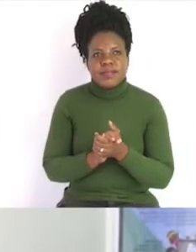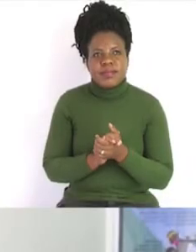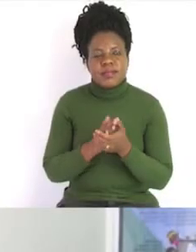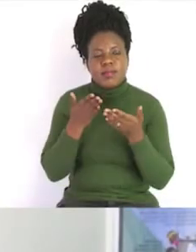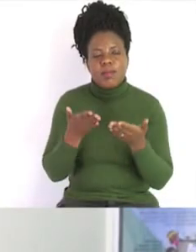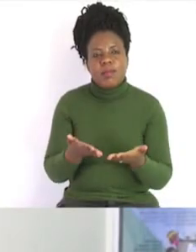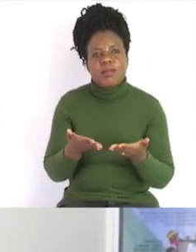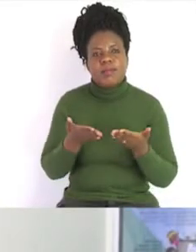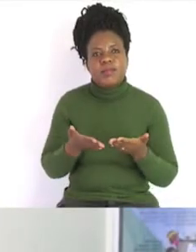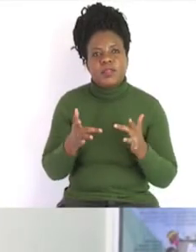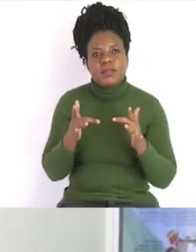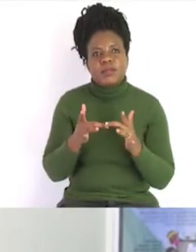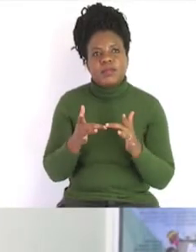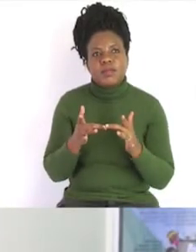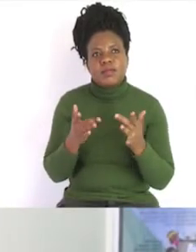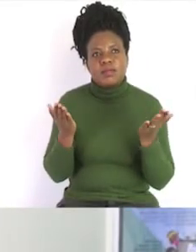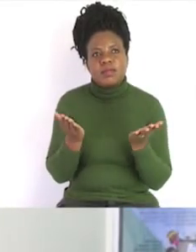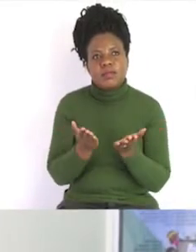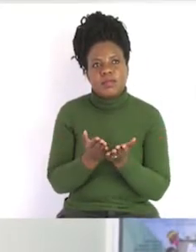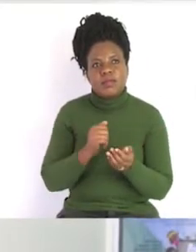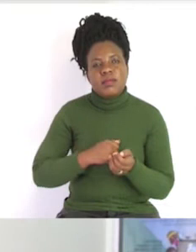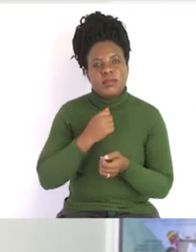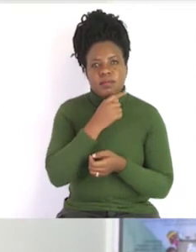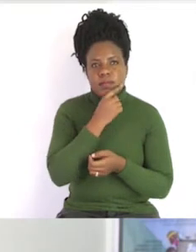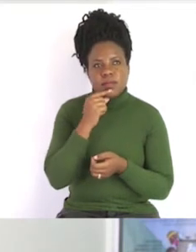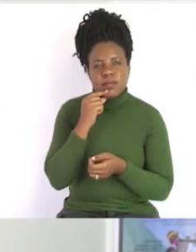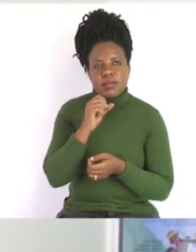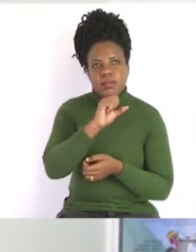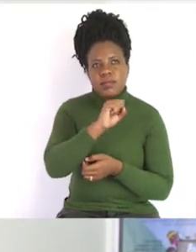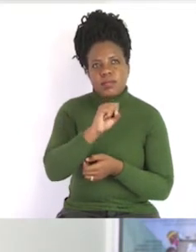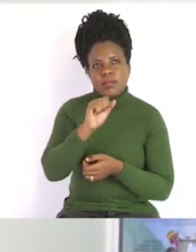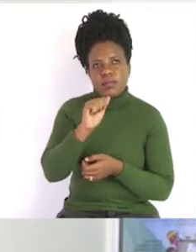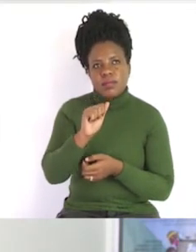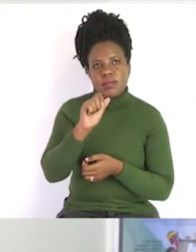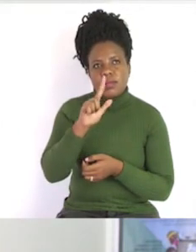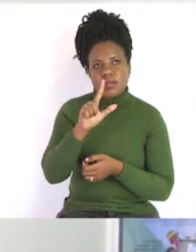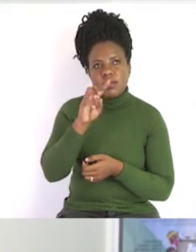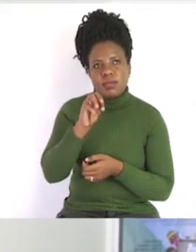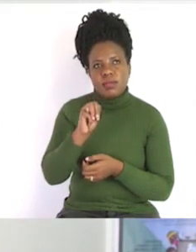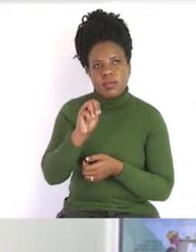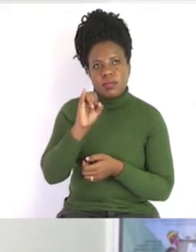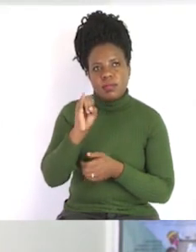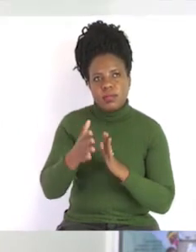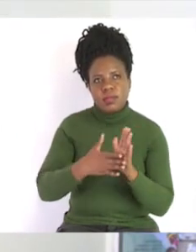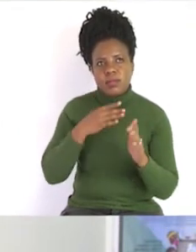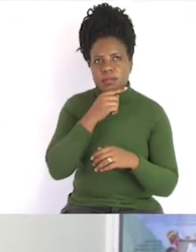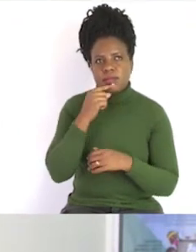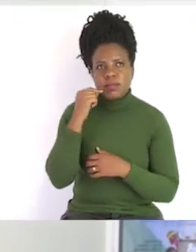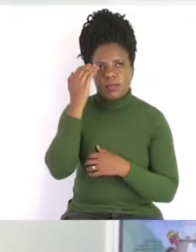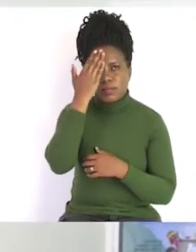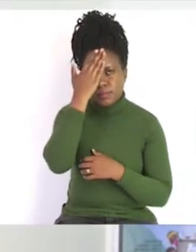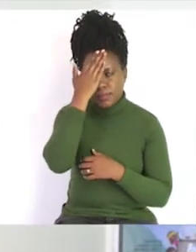Welcome to My Zone Online School. My name is Ismail Topoli, and also welcome to you, Clarice. Boys and girls,